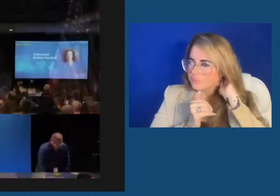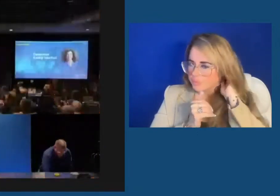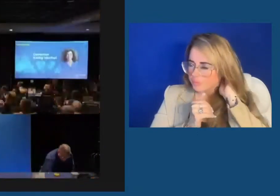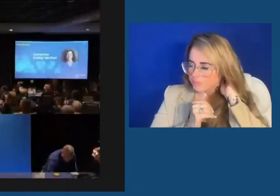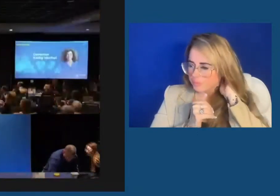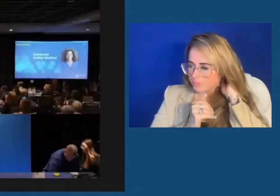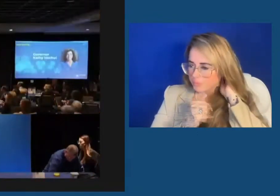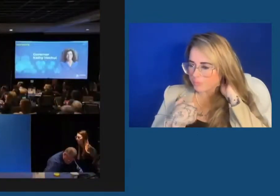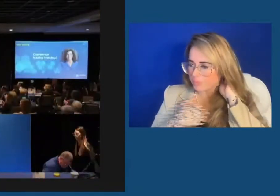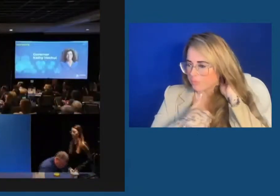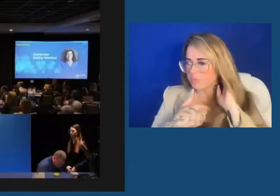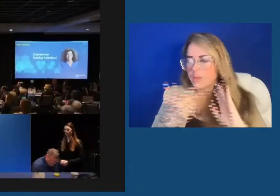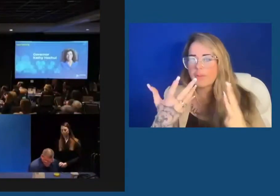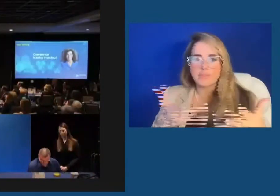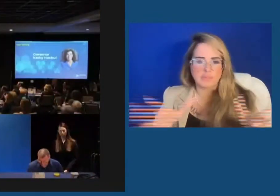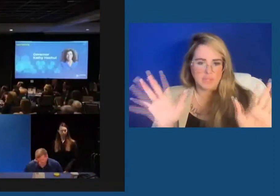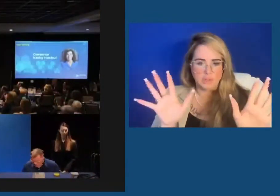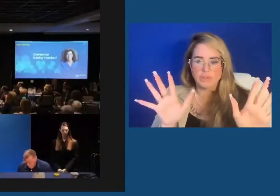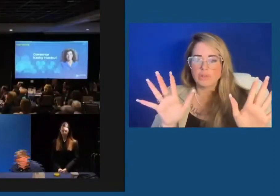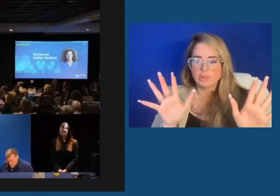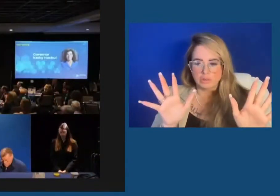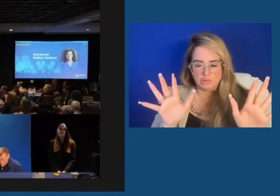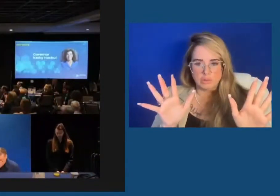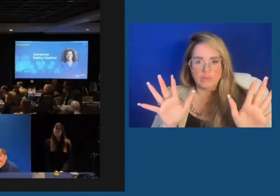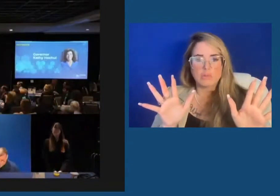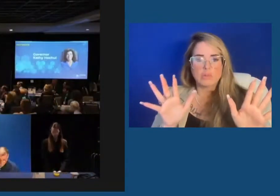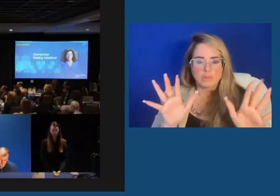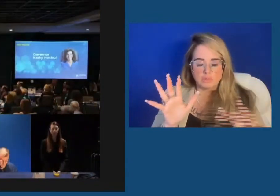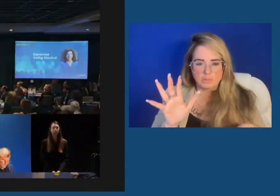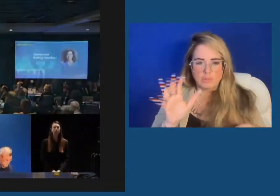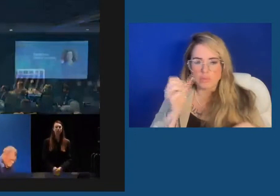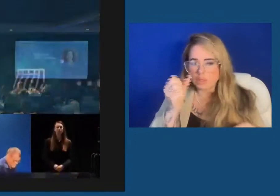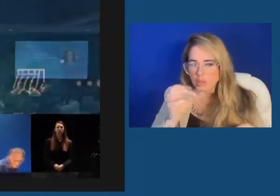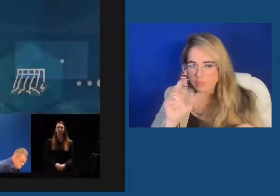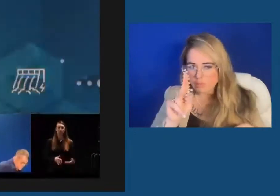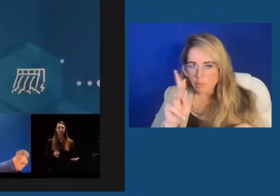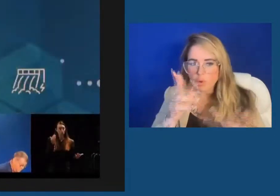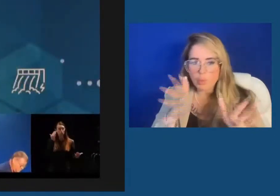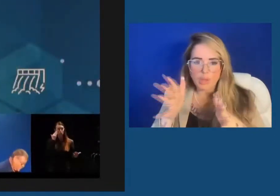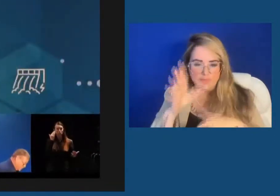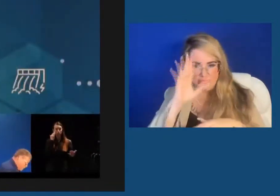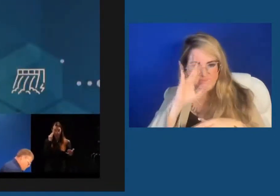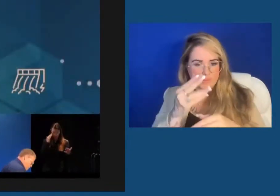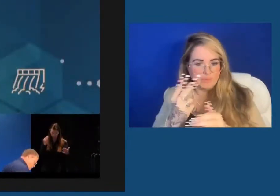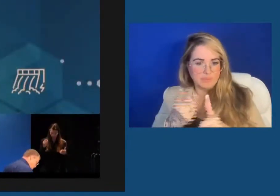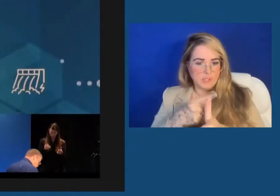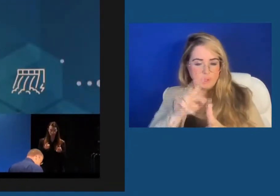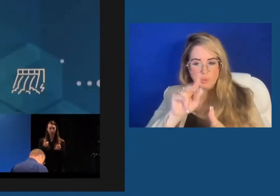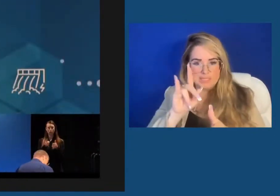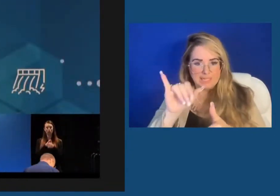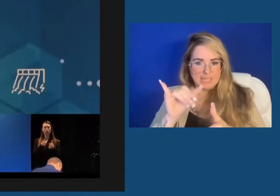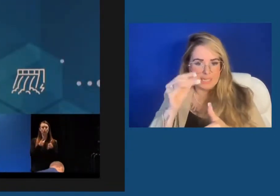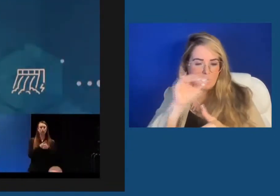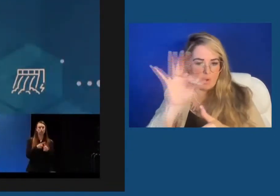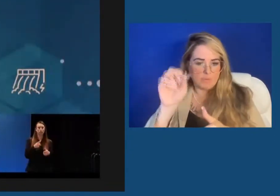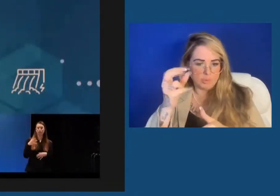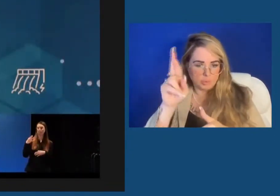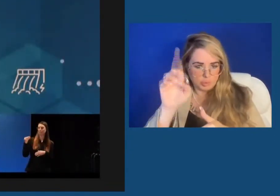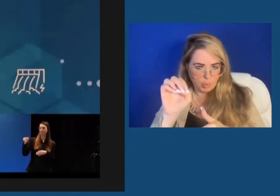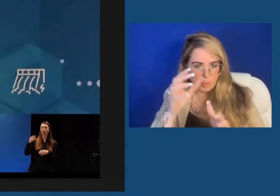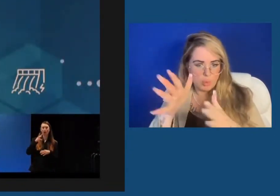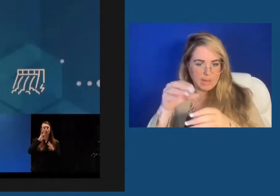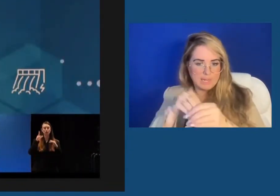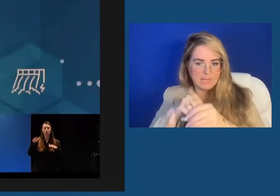We completed the South Fork Wind, as you know, the first utility scale offshore wind in America, the United States,